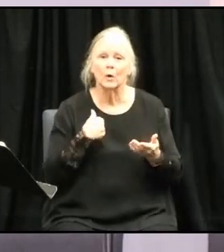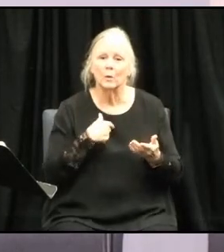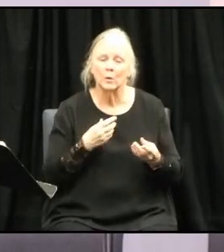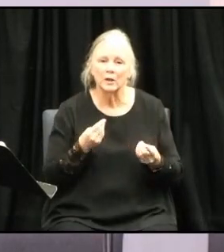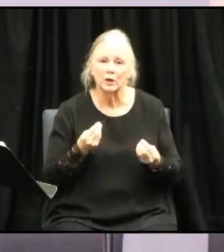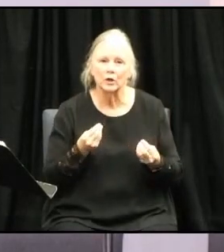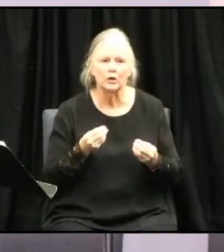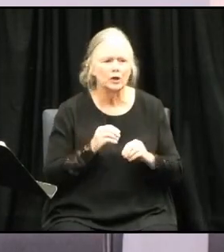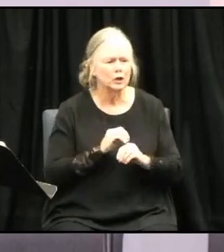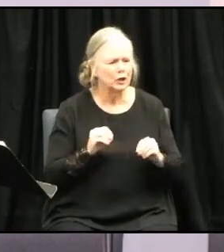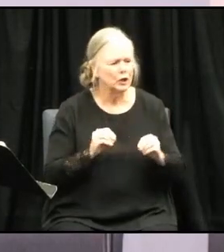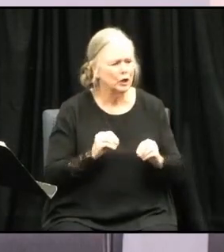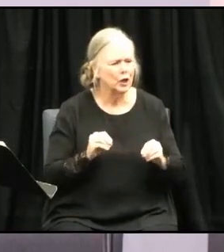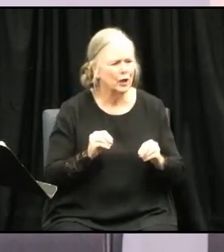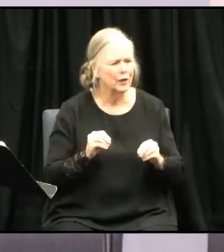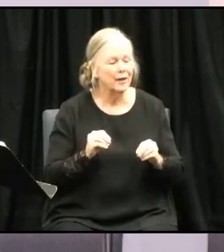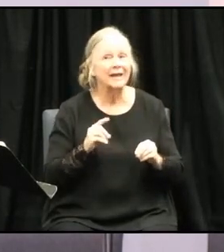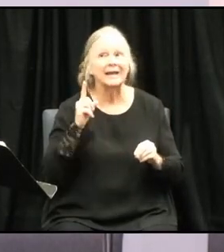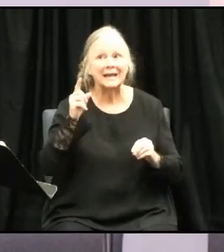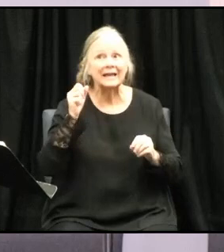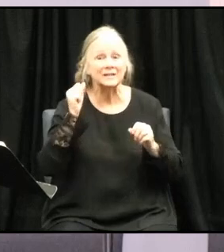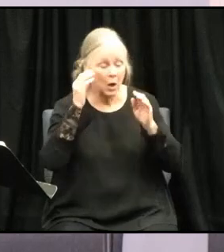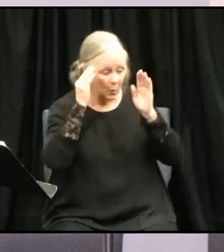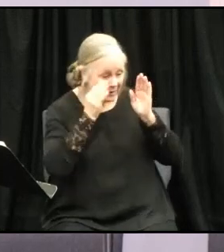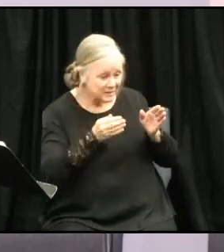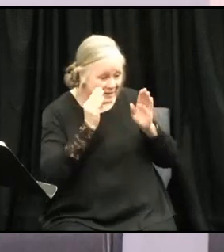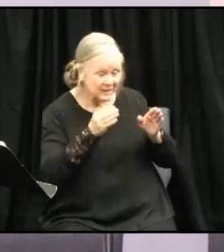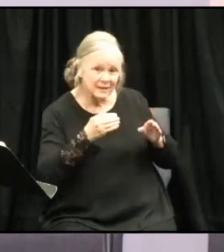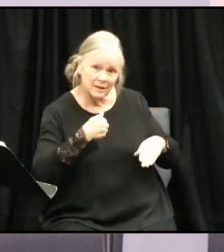Nothing can get past His attention.